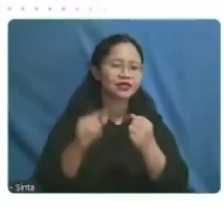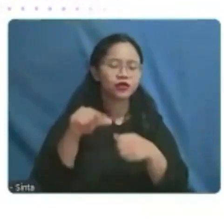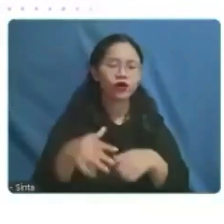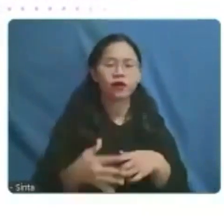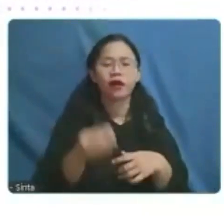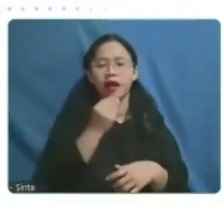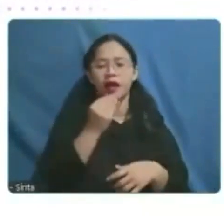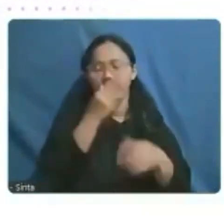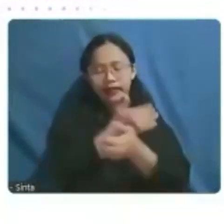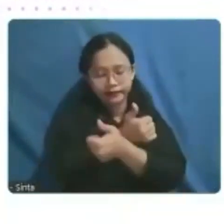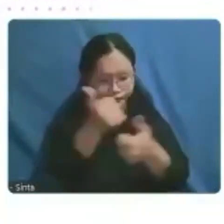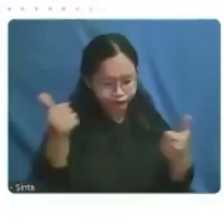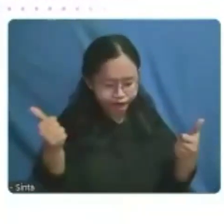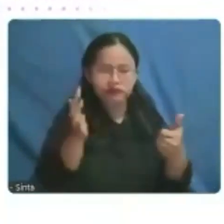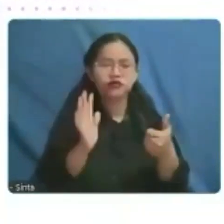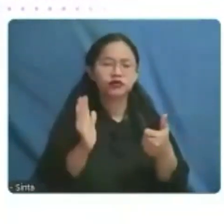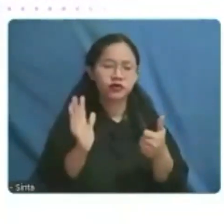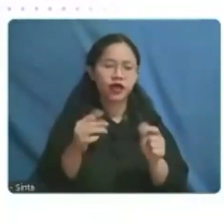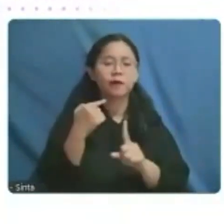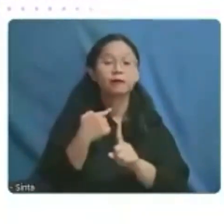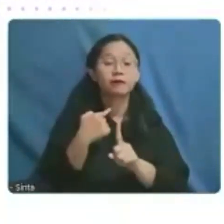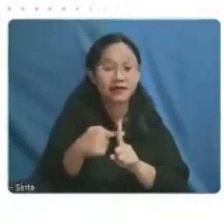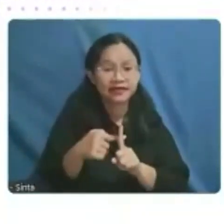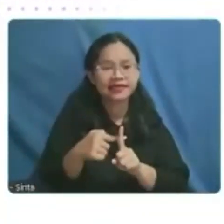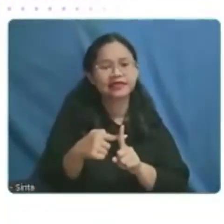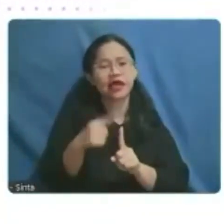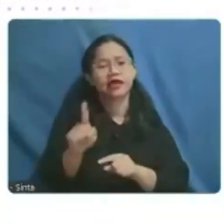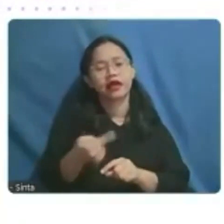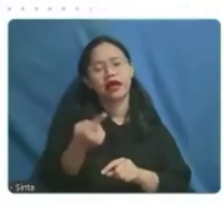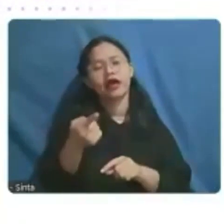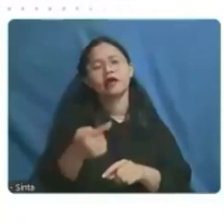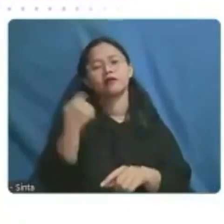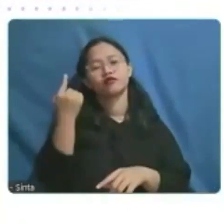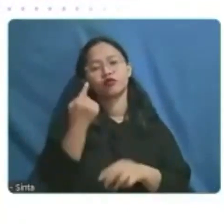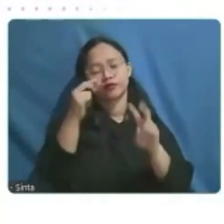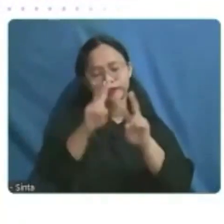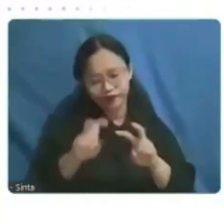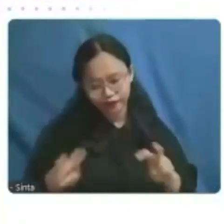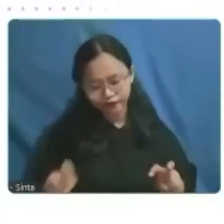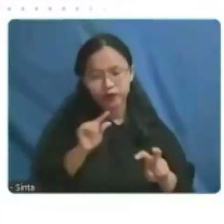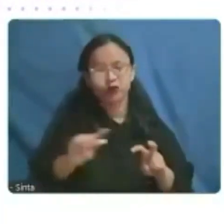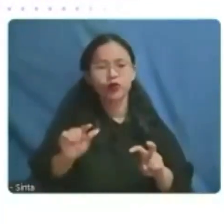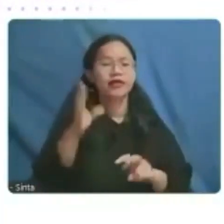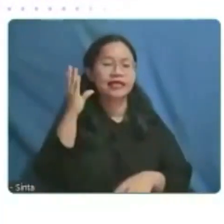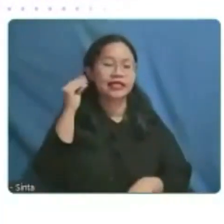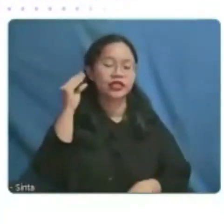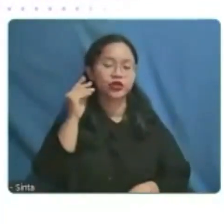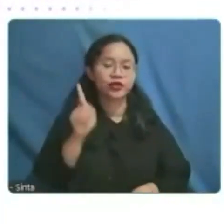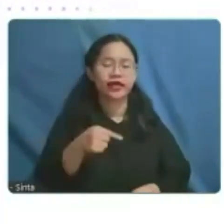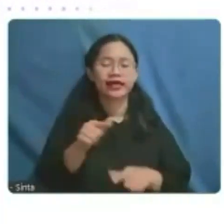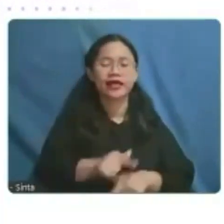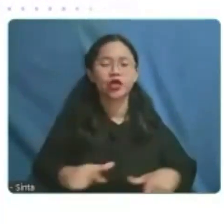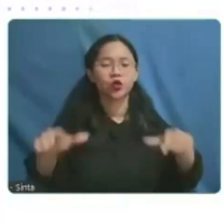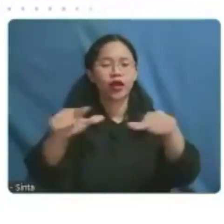Policy Analysis in the Evidence and Information for Policy Group at the WHO. So,